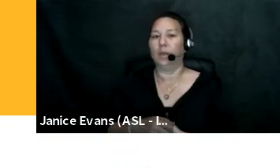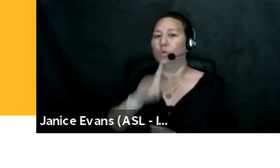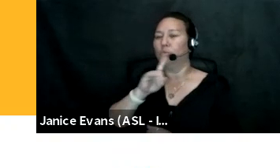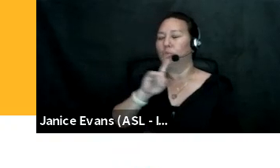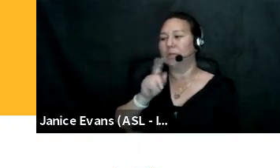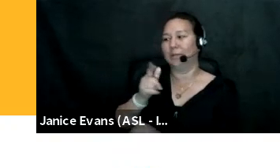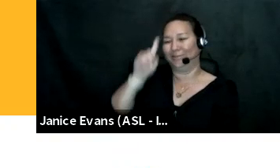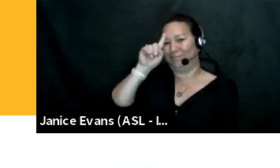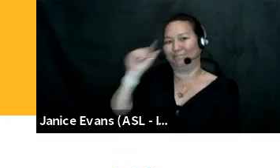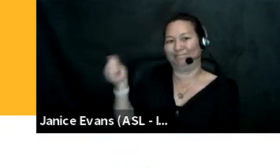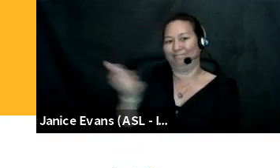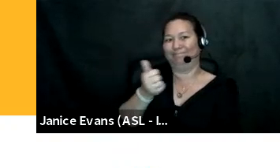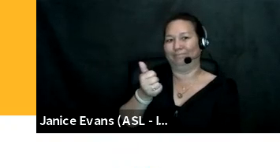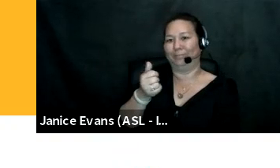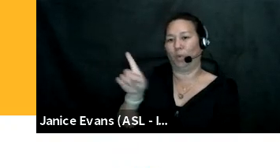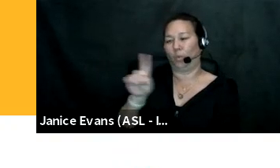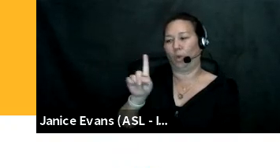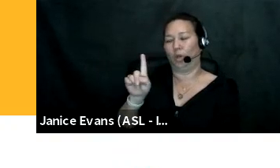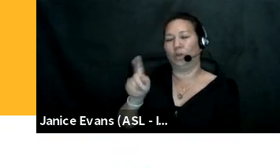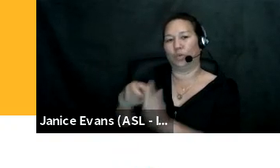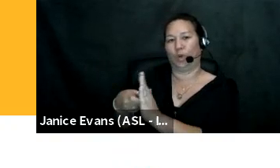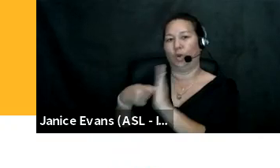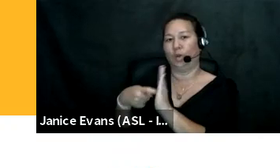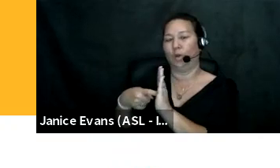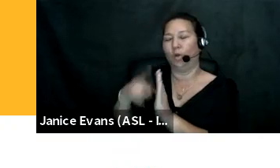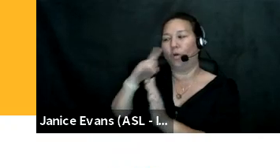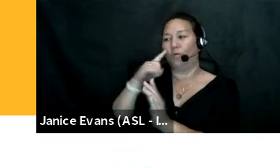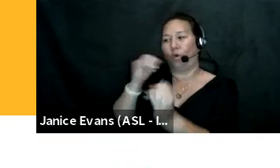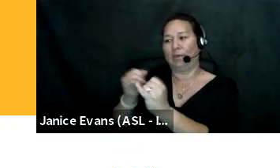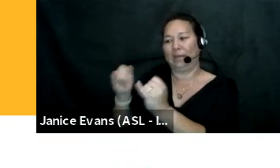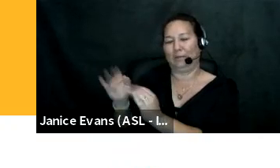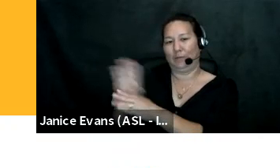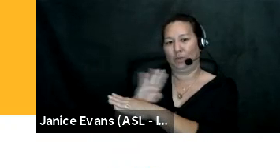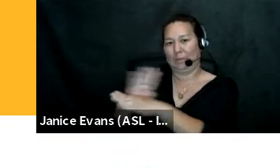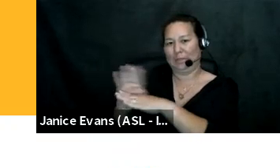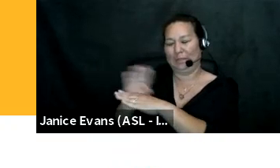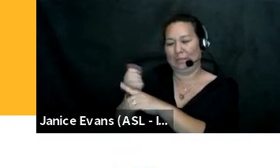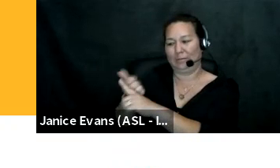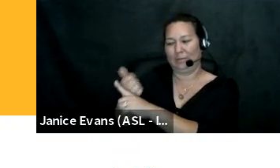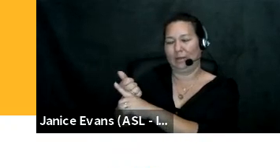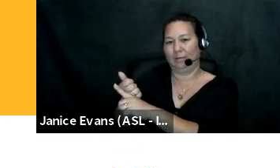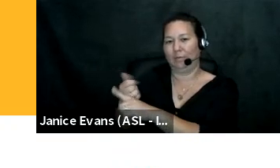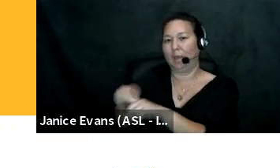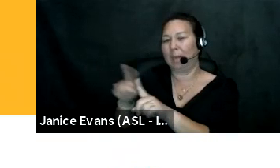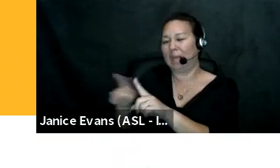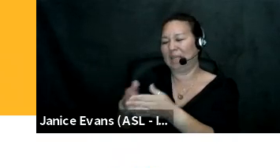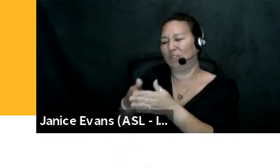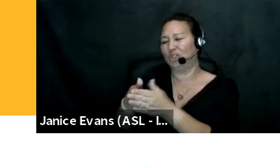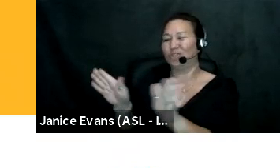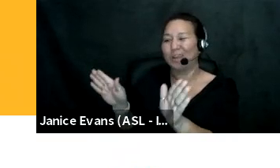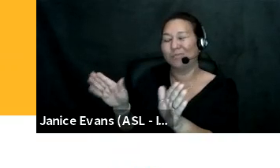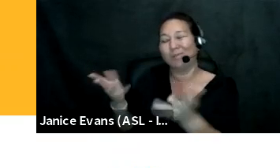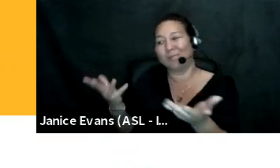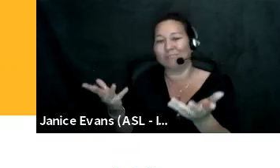be where it is required up to the individual businesses. In general,